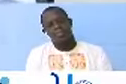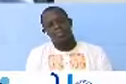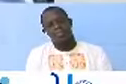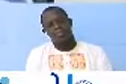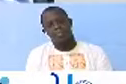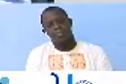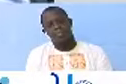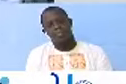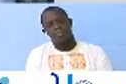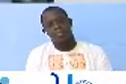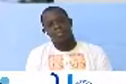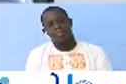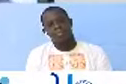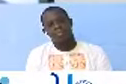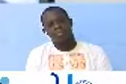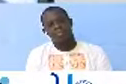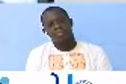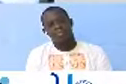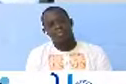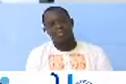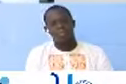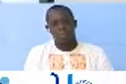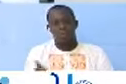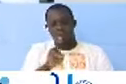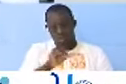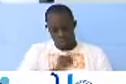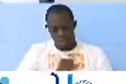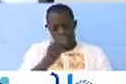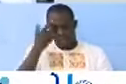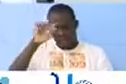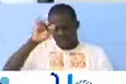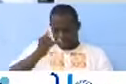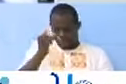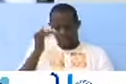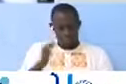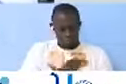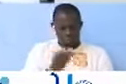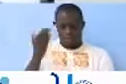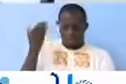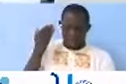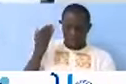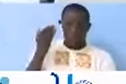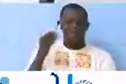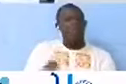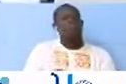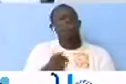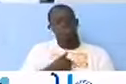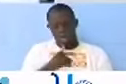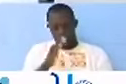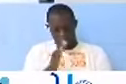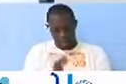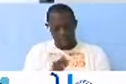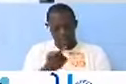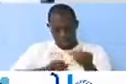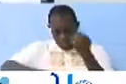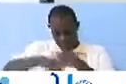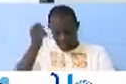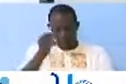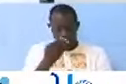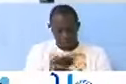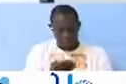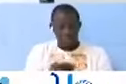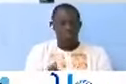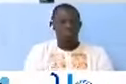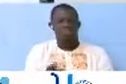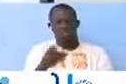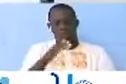Ni it'll come to mina. What they agreed them? Ndeka wafi le? I would sell it. Abende Friday le fe?